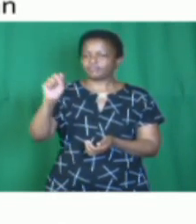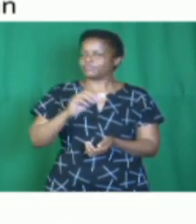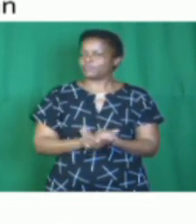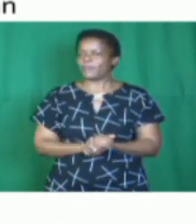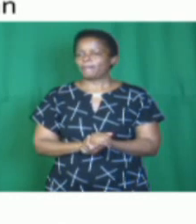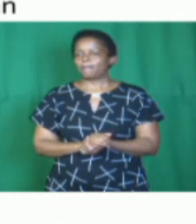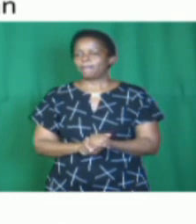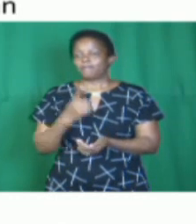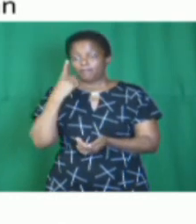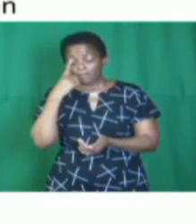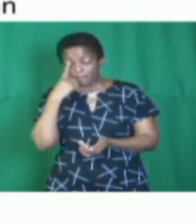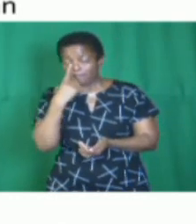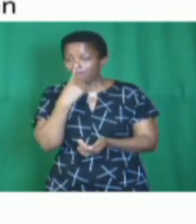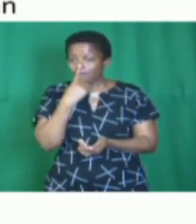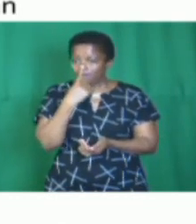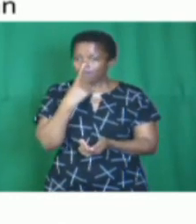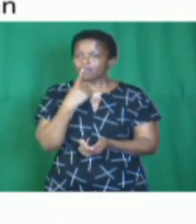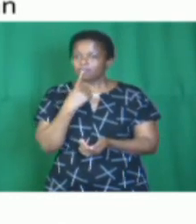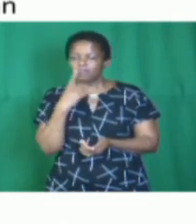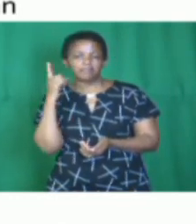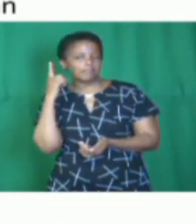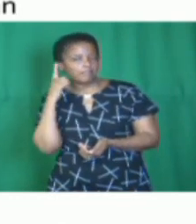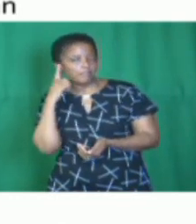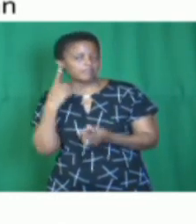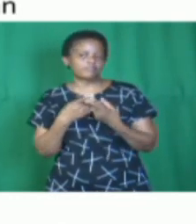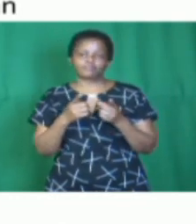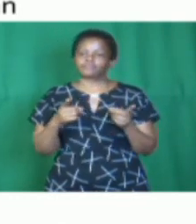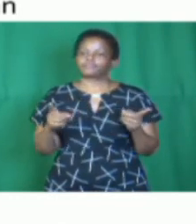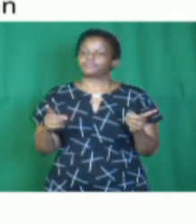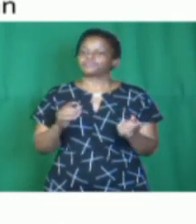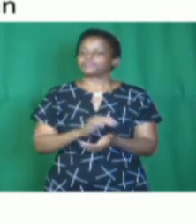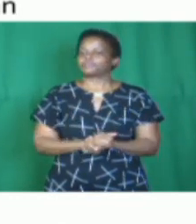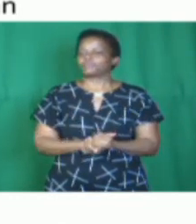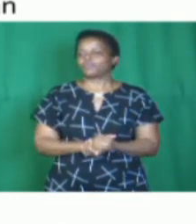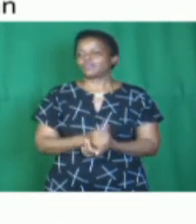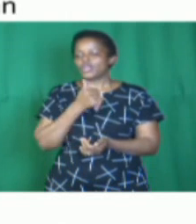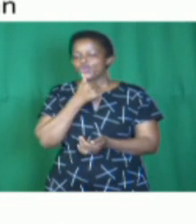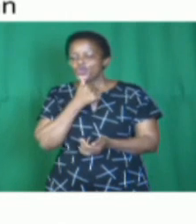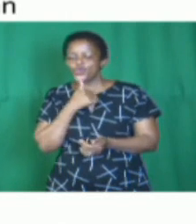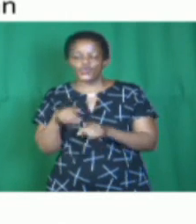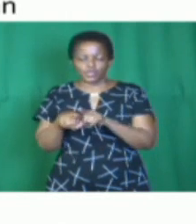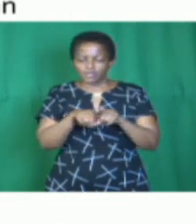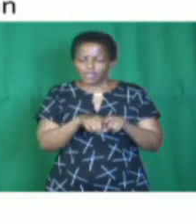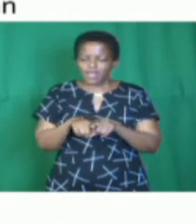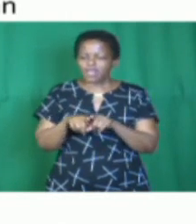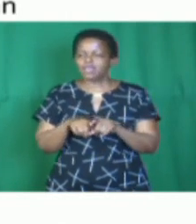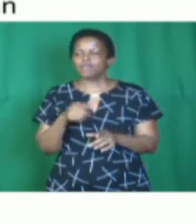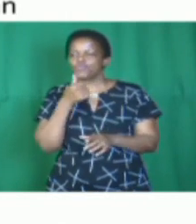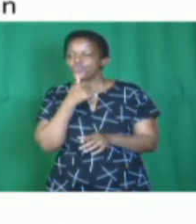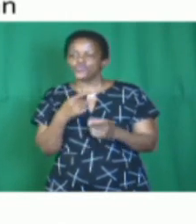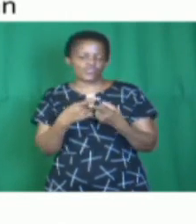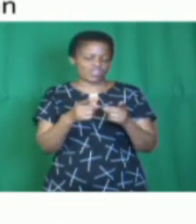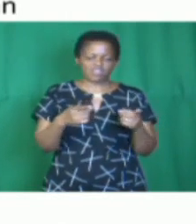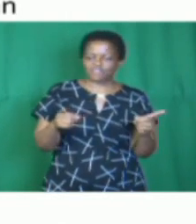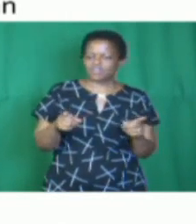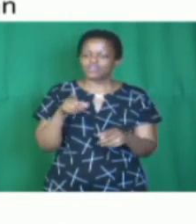multiple adjectives. Use similes. Use metaphors. Vary your